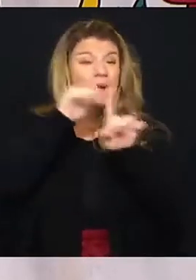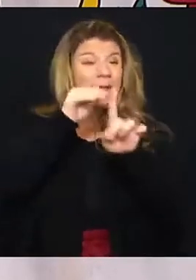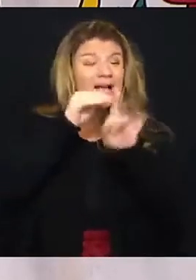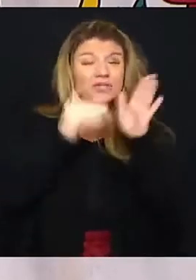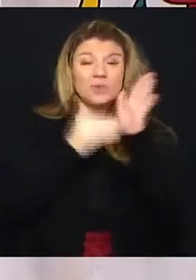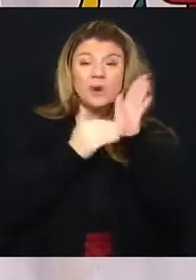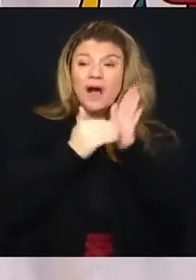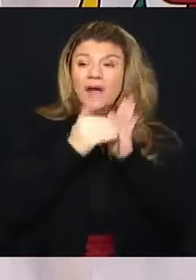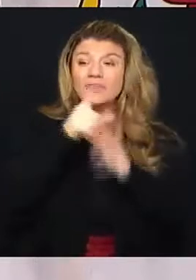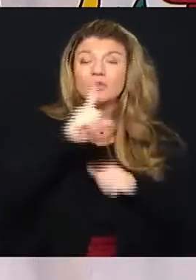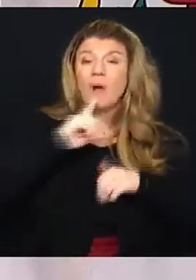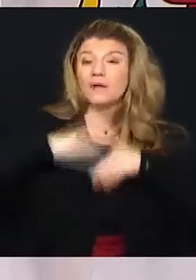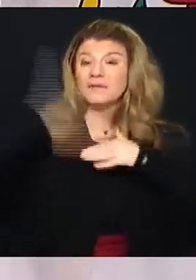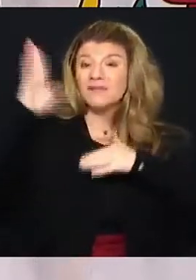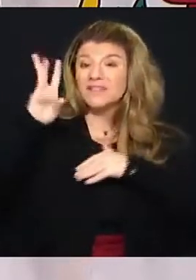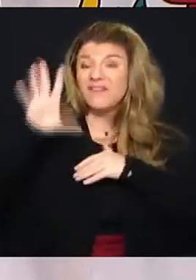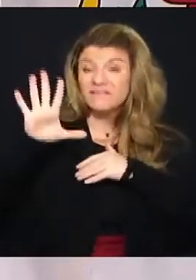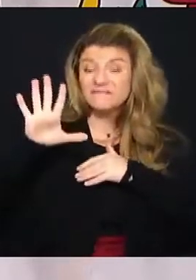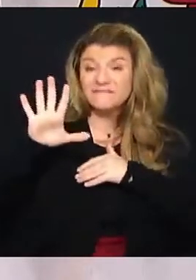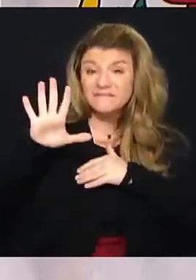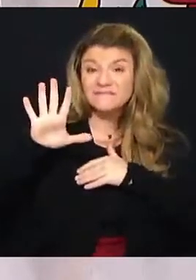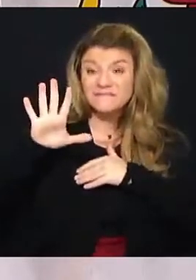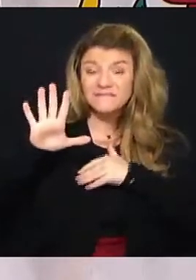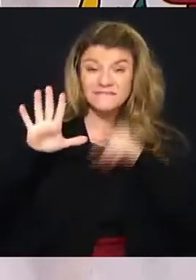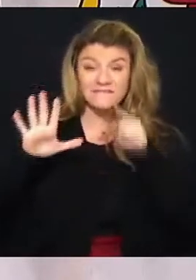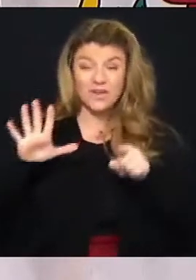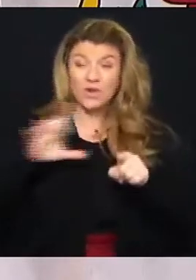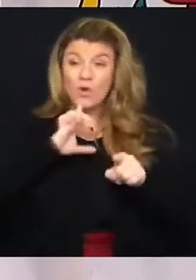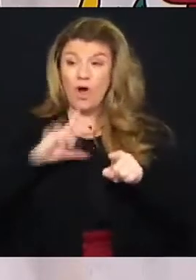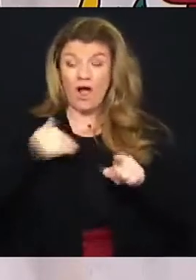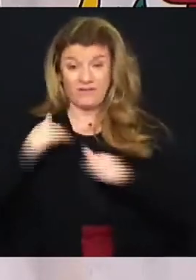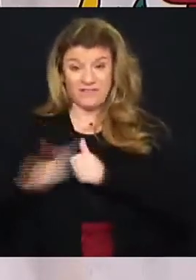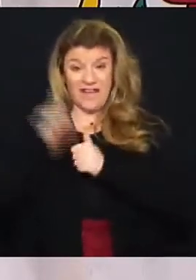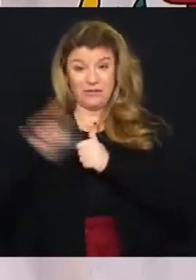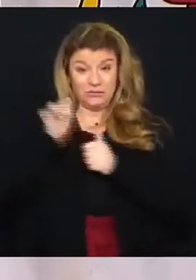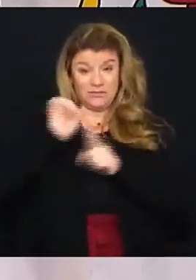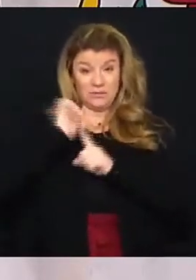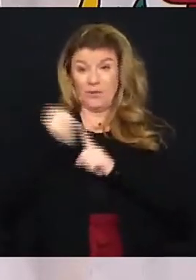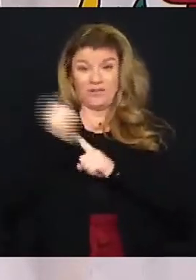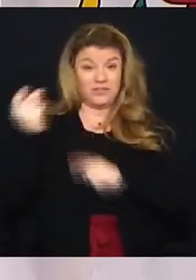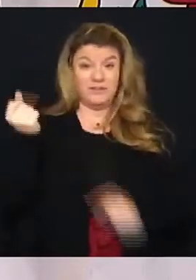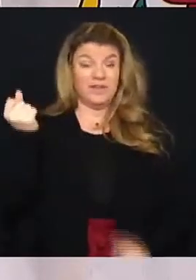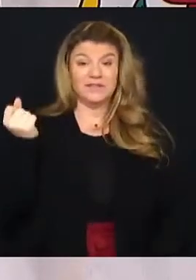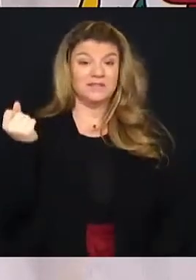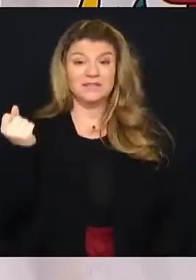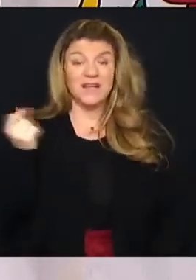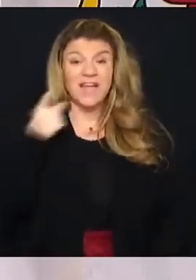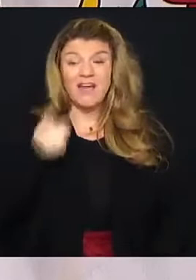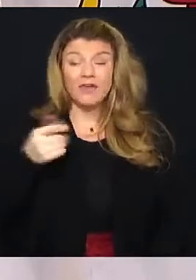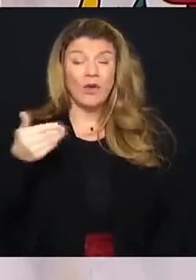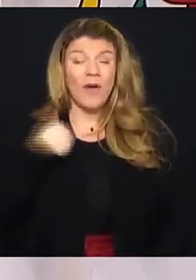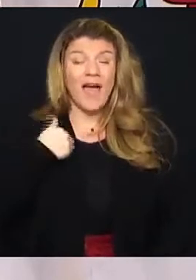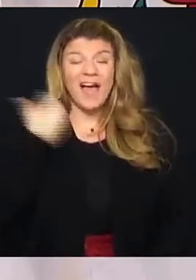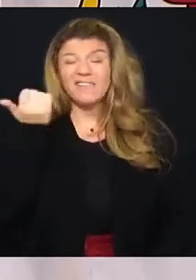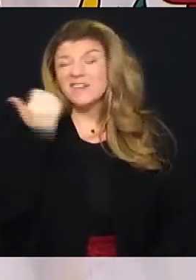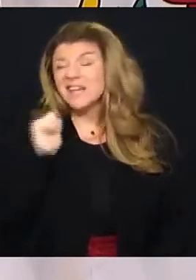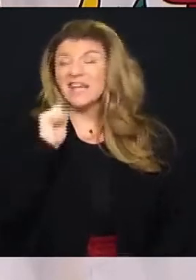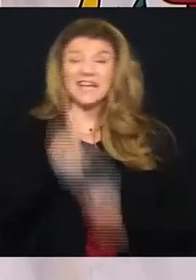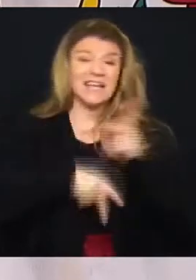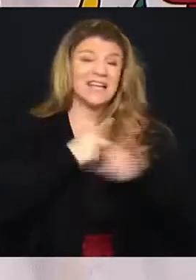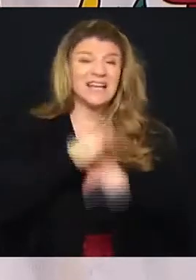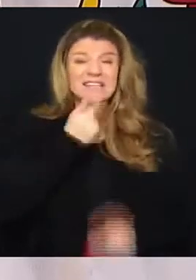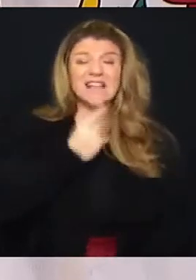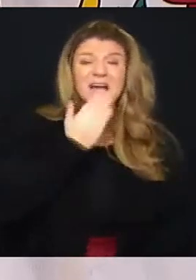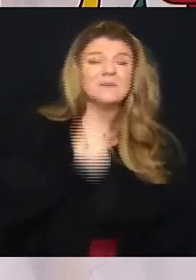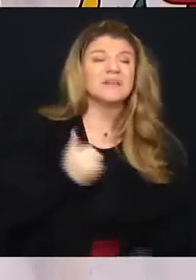time, if you're 65 and above, you're in the danger zone right off the get-go. If you've got any kind of diabetes